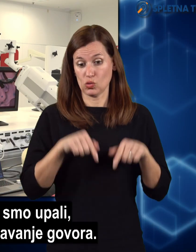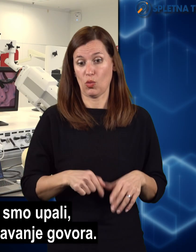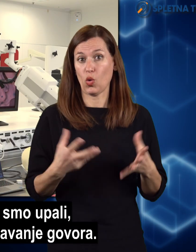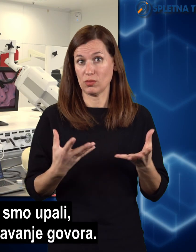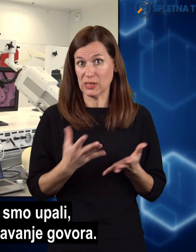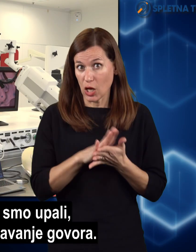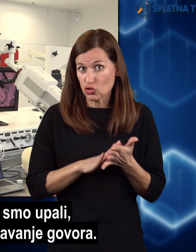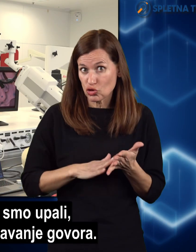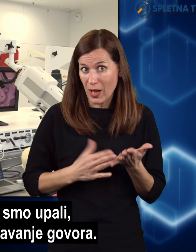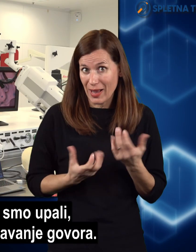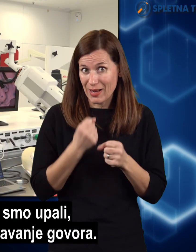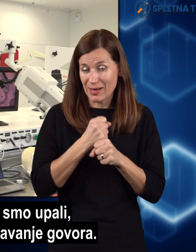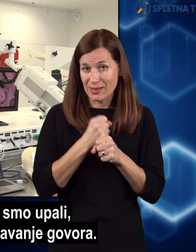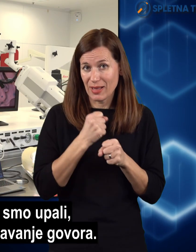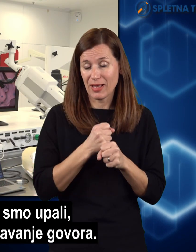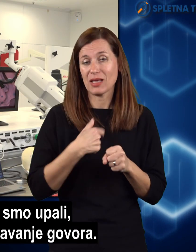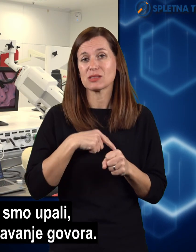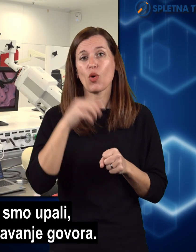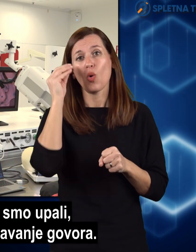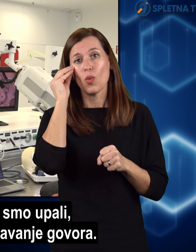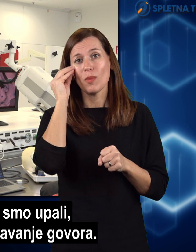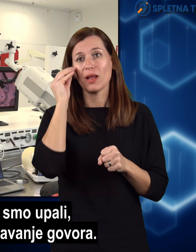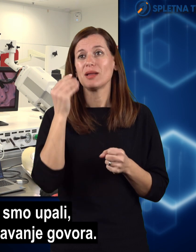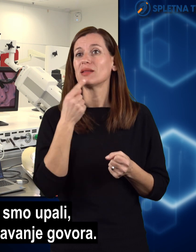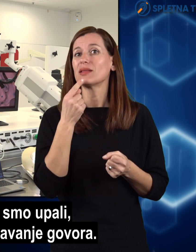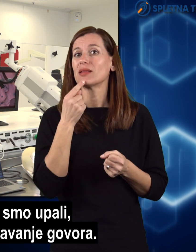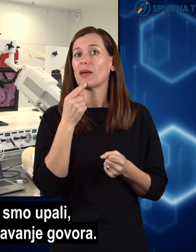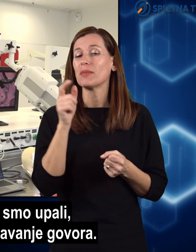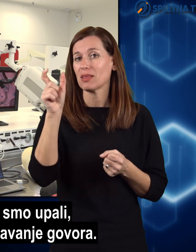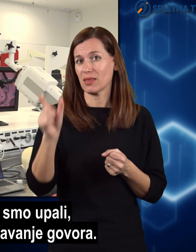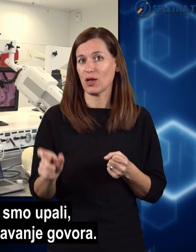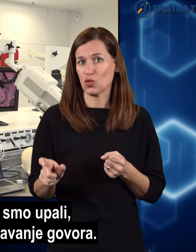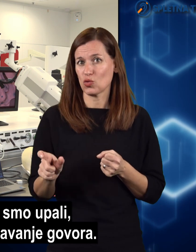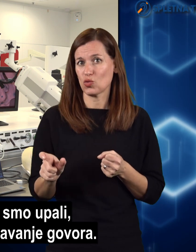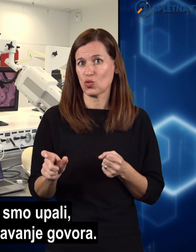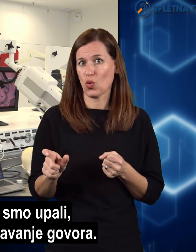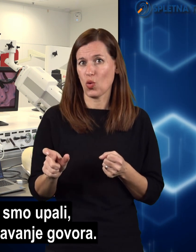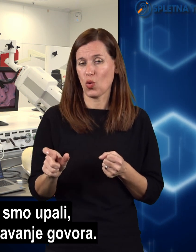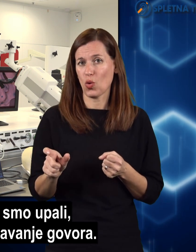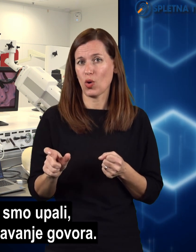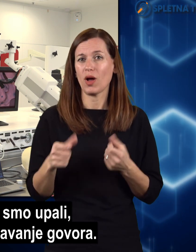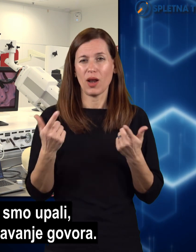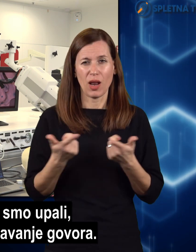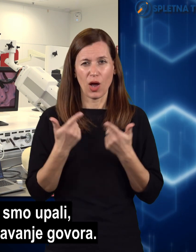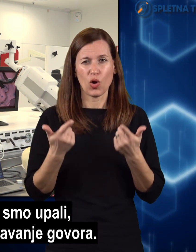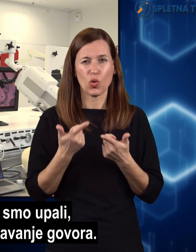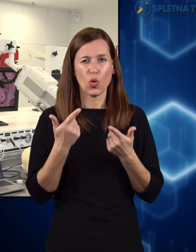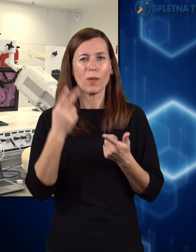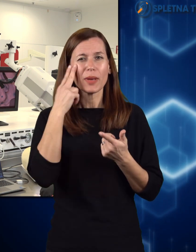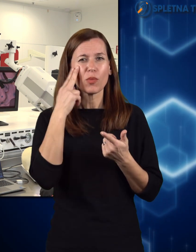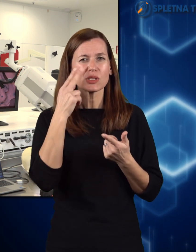When we started, it was hoping that someone could get speech